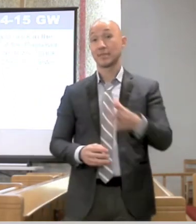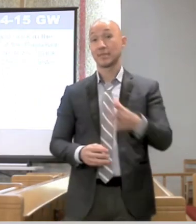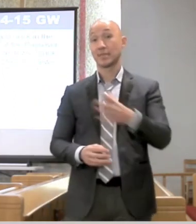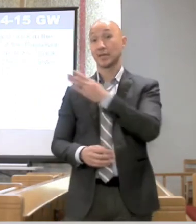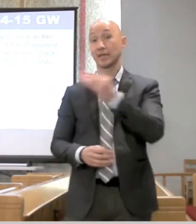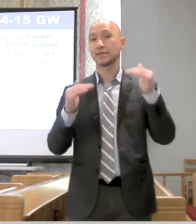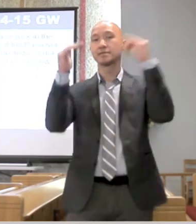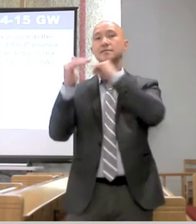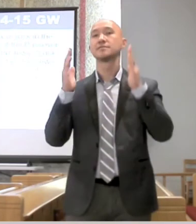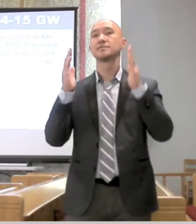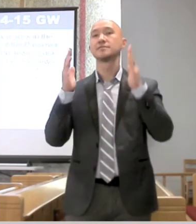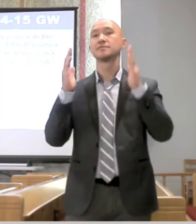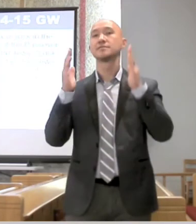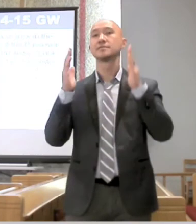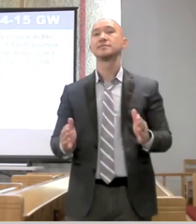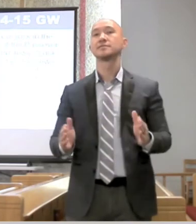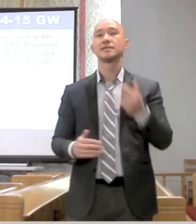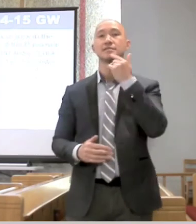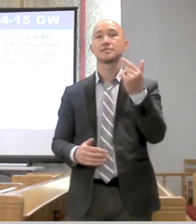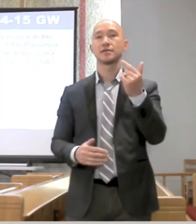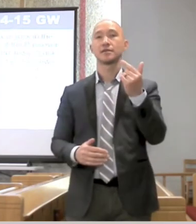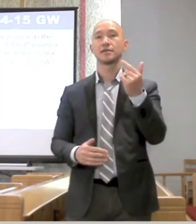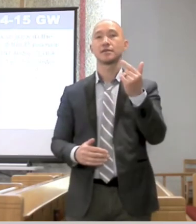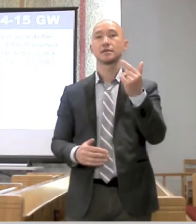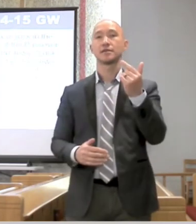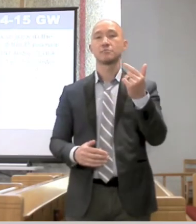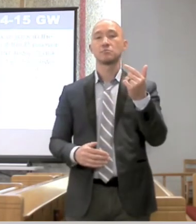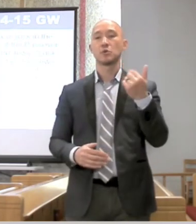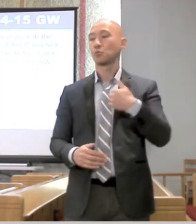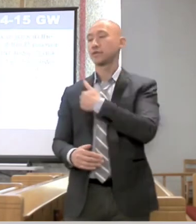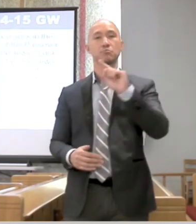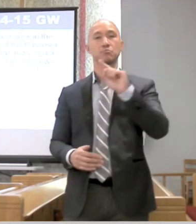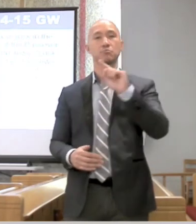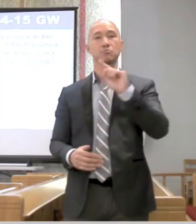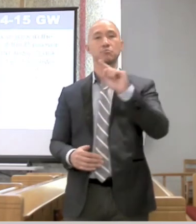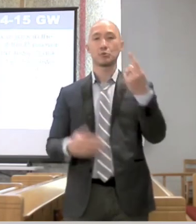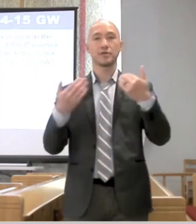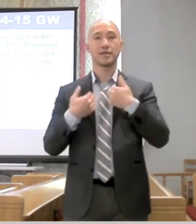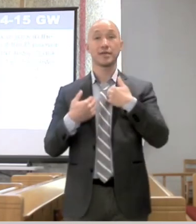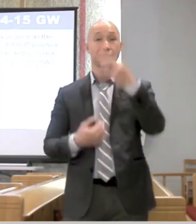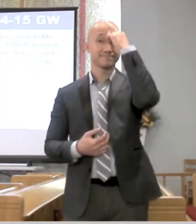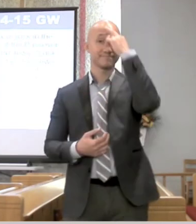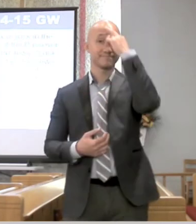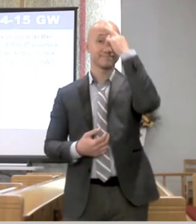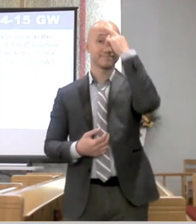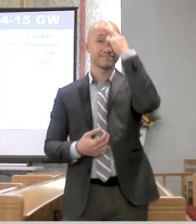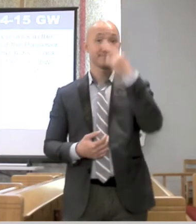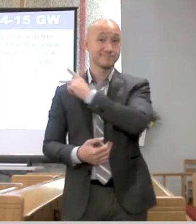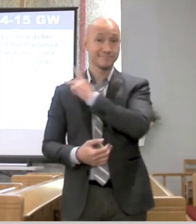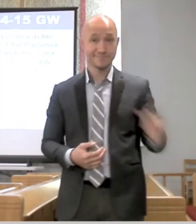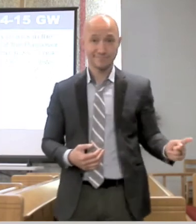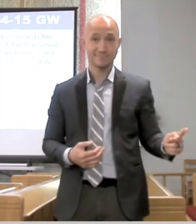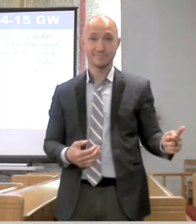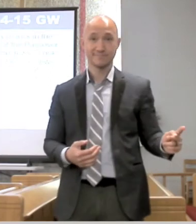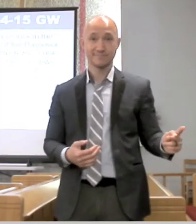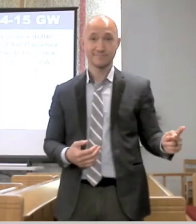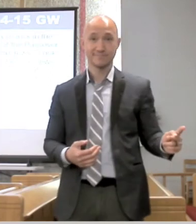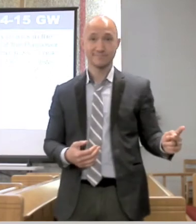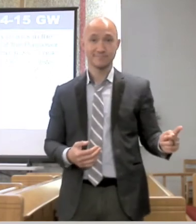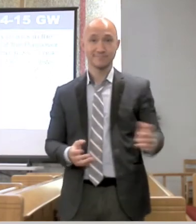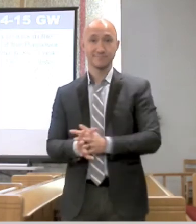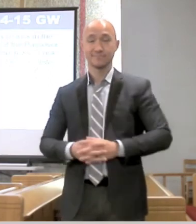responded, the emperor is the only king we have. Now, about that remark, that's a very telling remark.